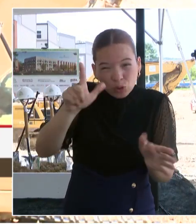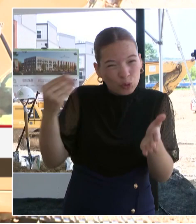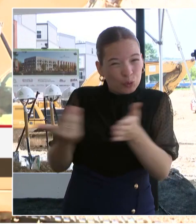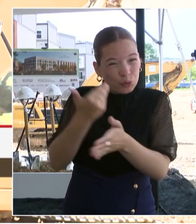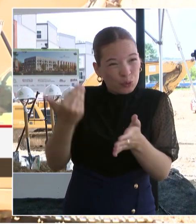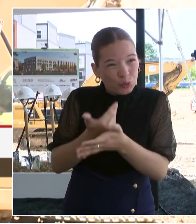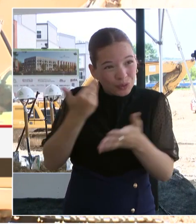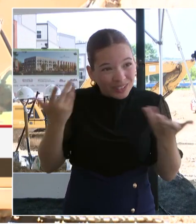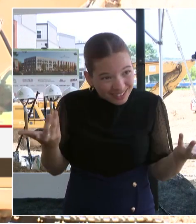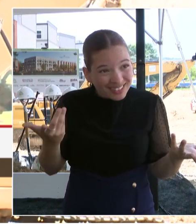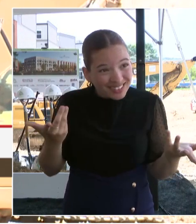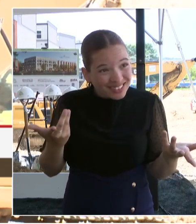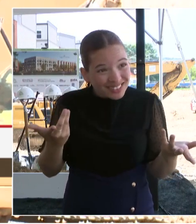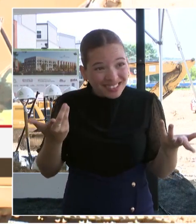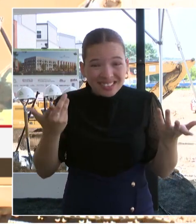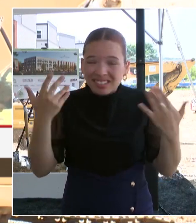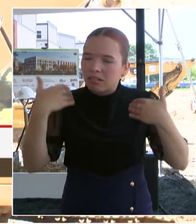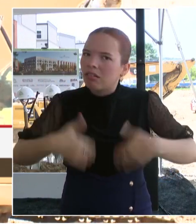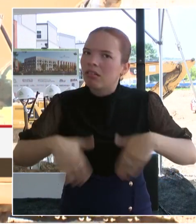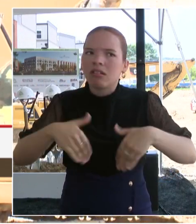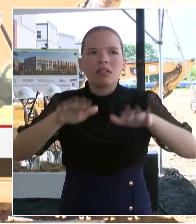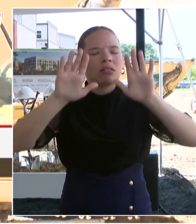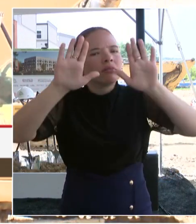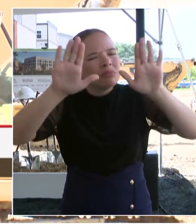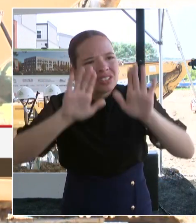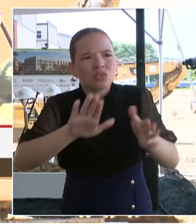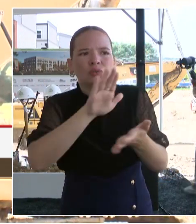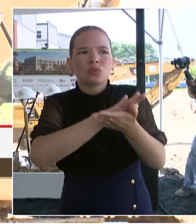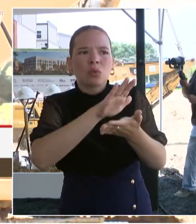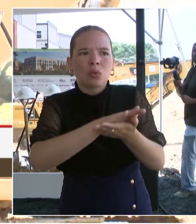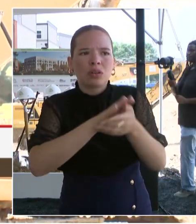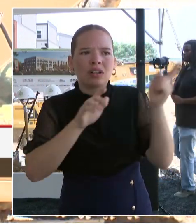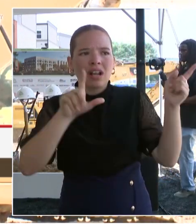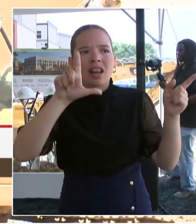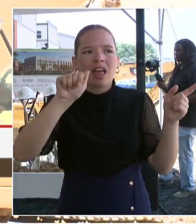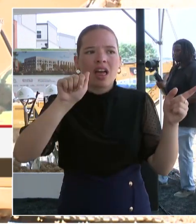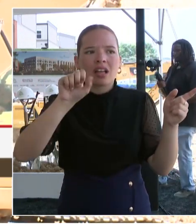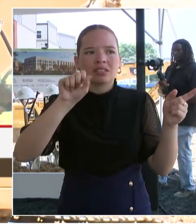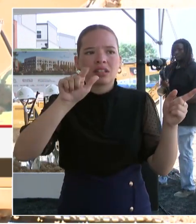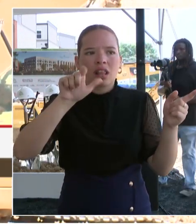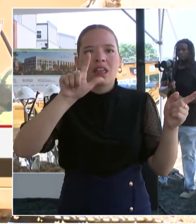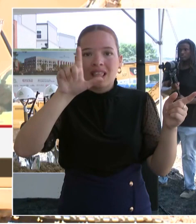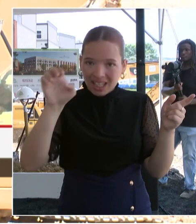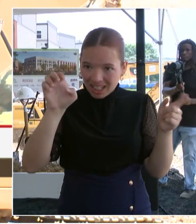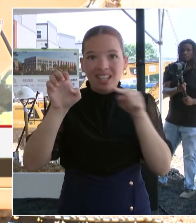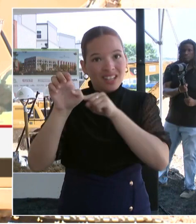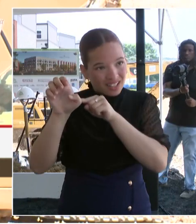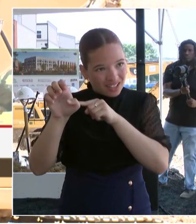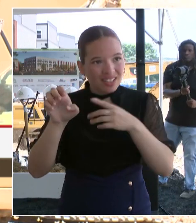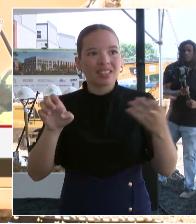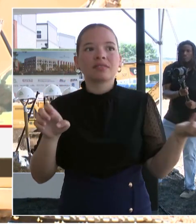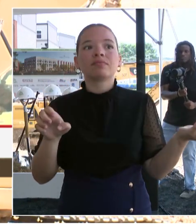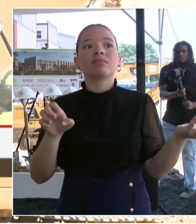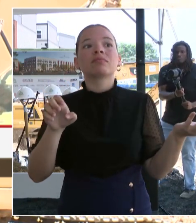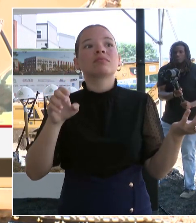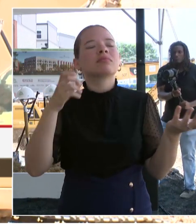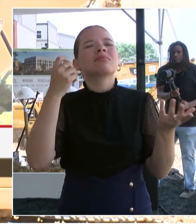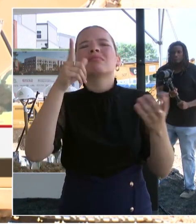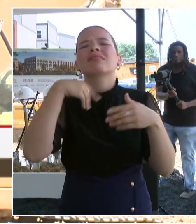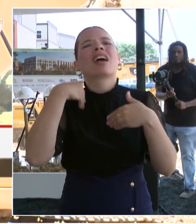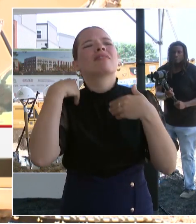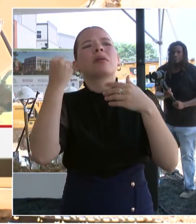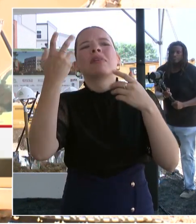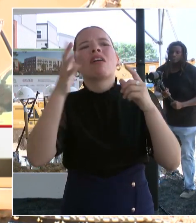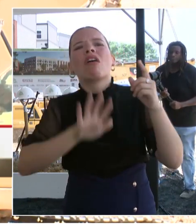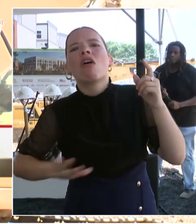Our amazing LaSalle School. And other public facilities that residents can take advantage of